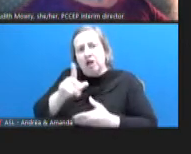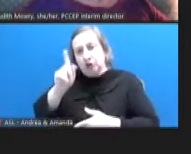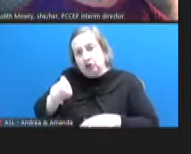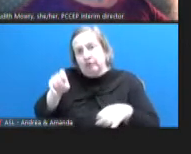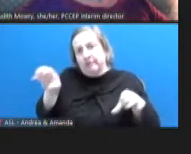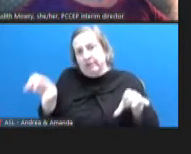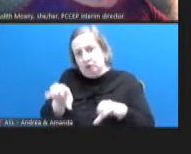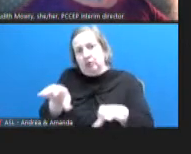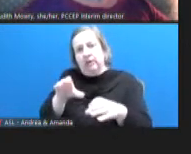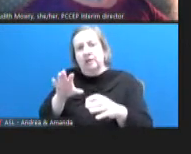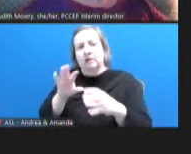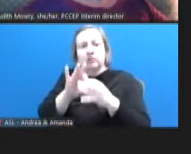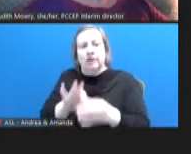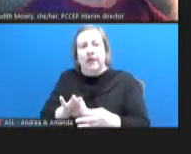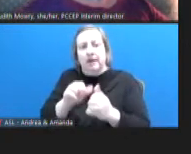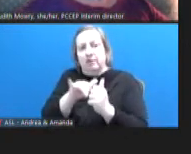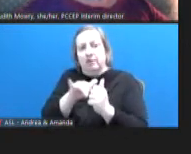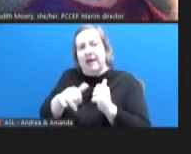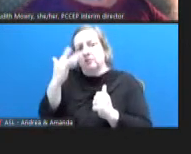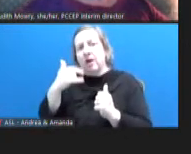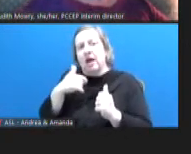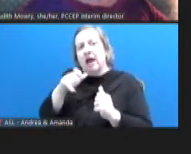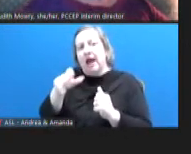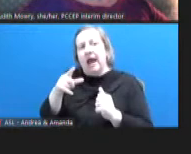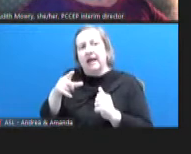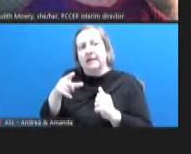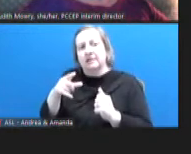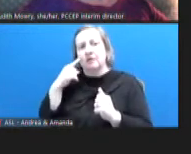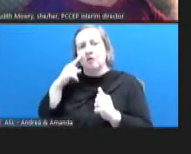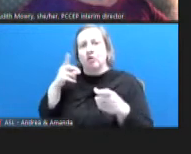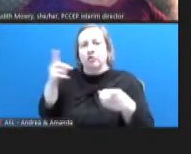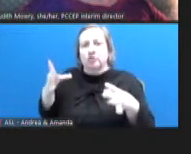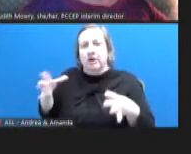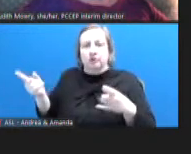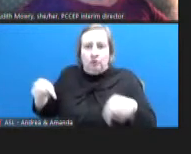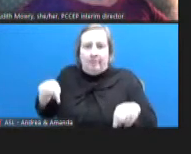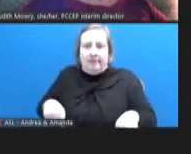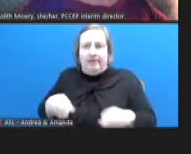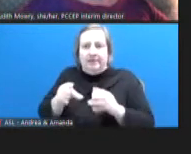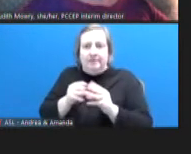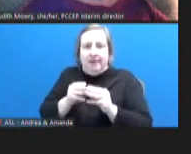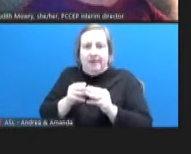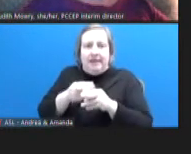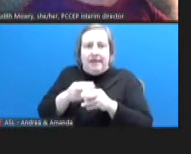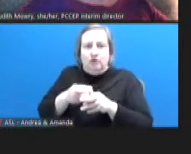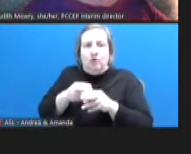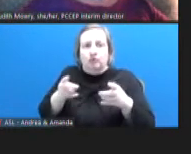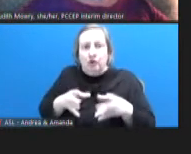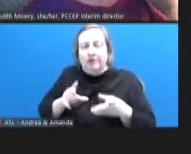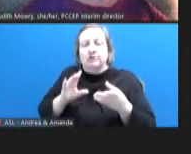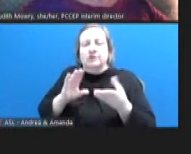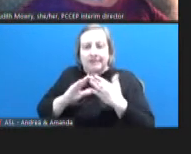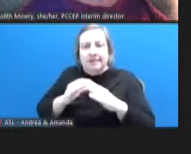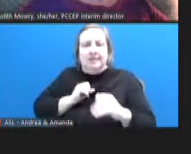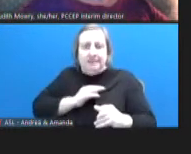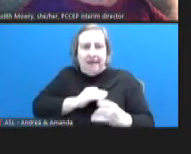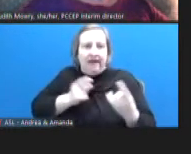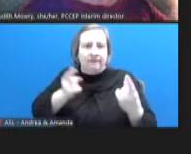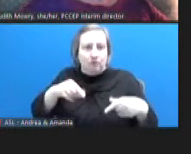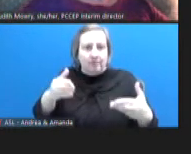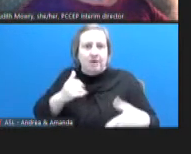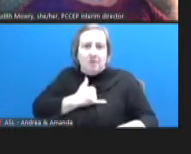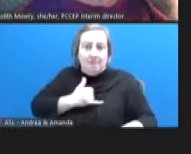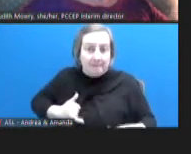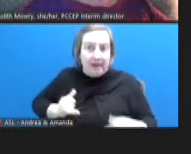doing relating to, and that's why I asked for the director to be at this meeting. Okay, the interim director, the city staff to be here. Okay, the mayor to be